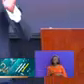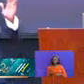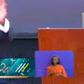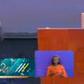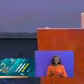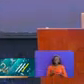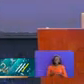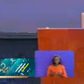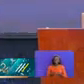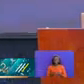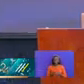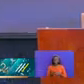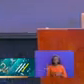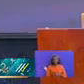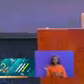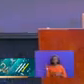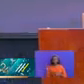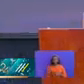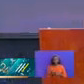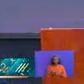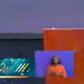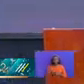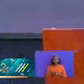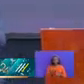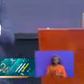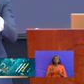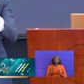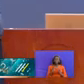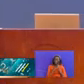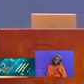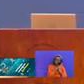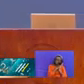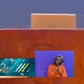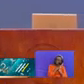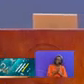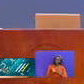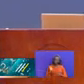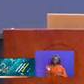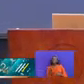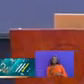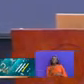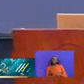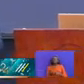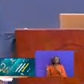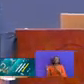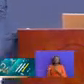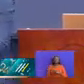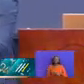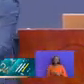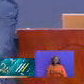scripture is in our day as we areep sleeping our generation is being